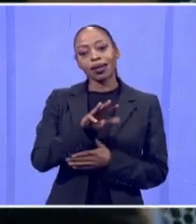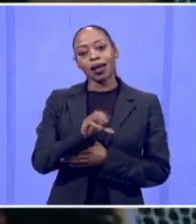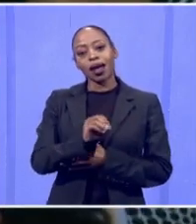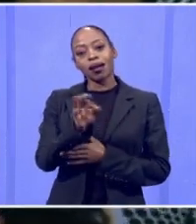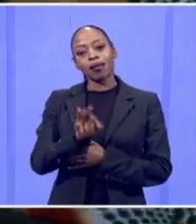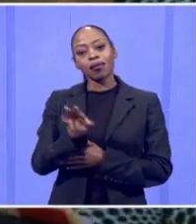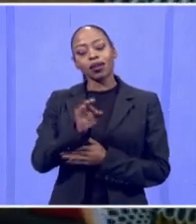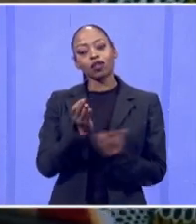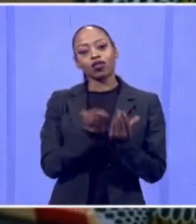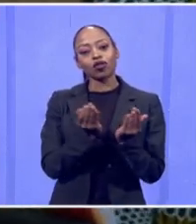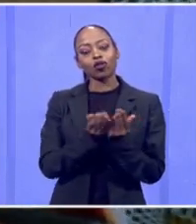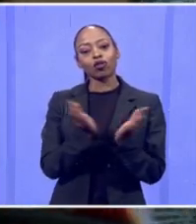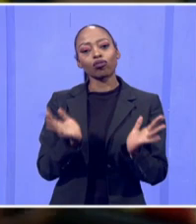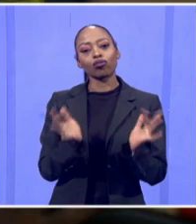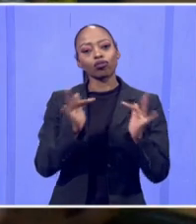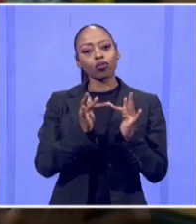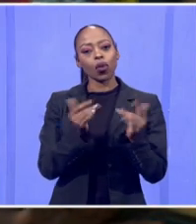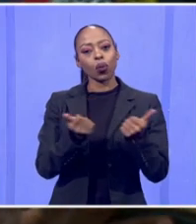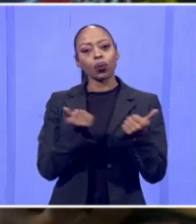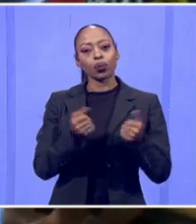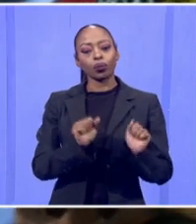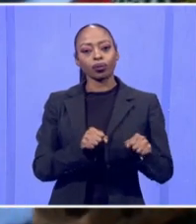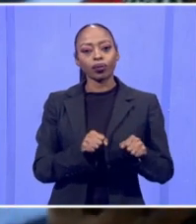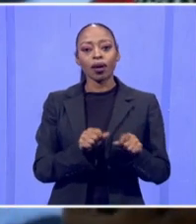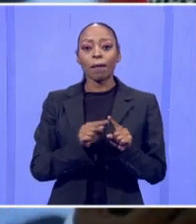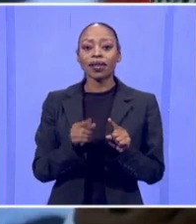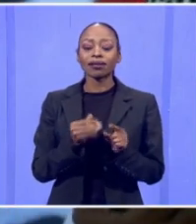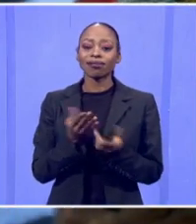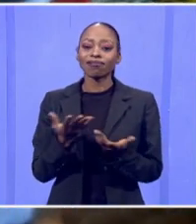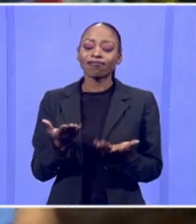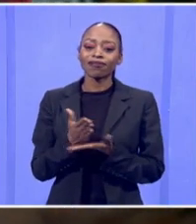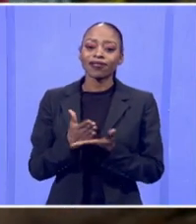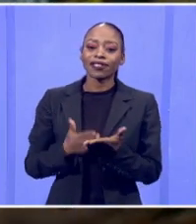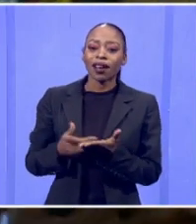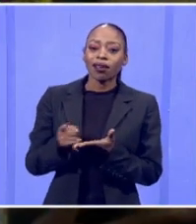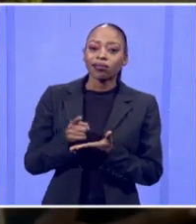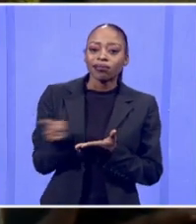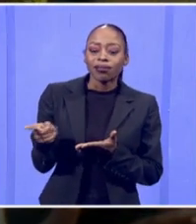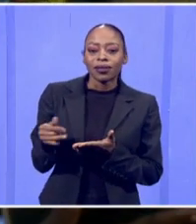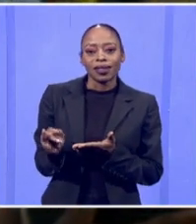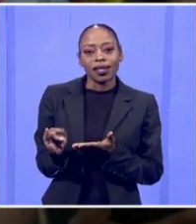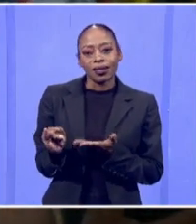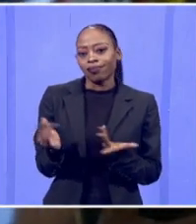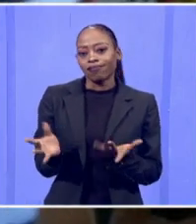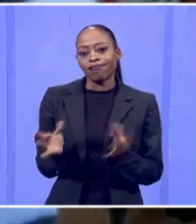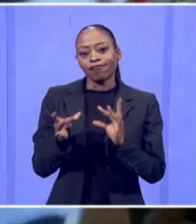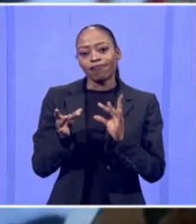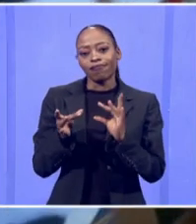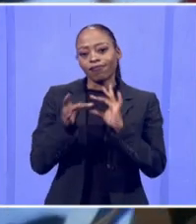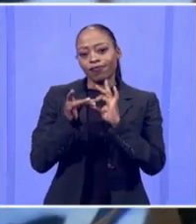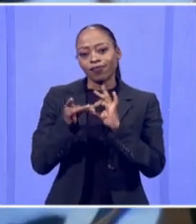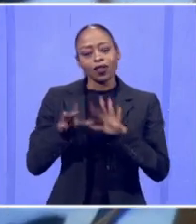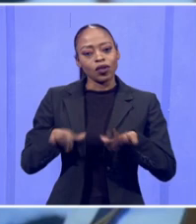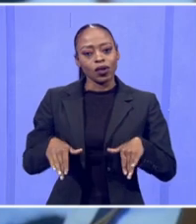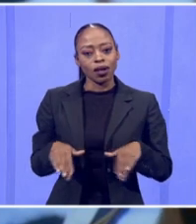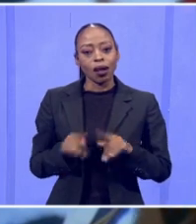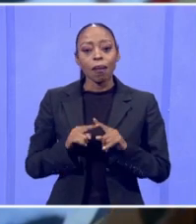90% of schools are connected, by the way, yeah. Except that there are those that are still not connected. But in the